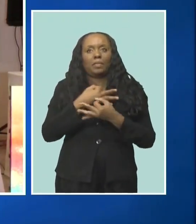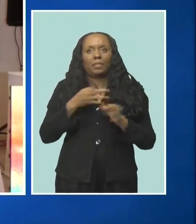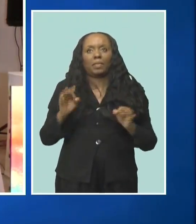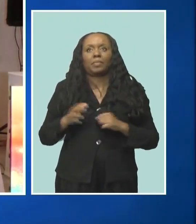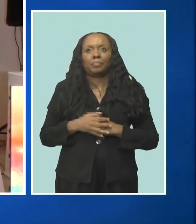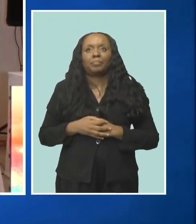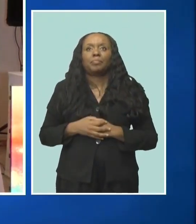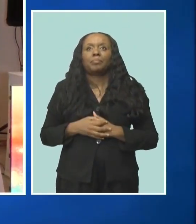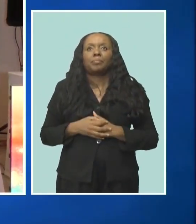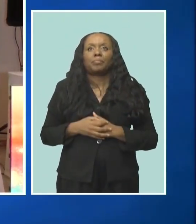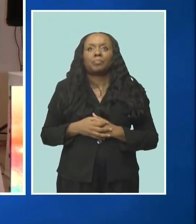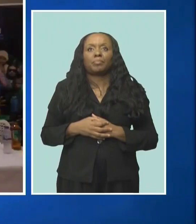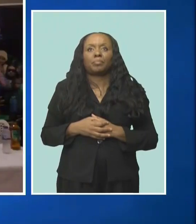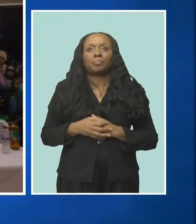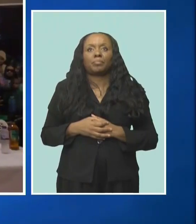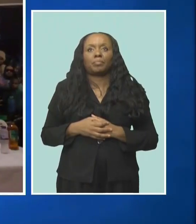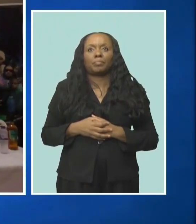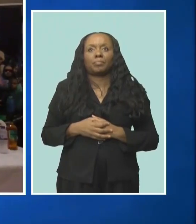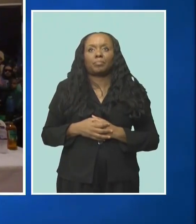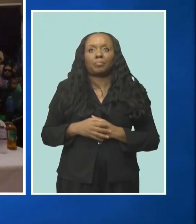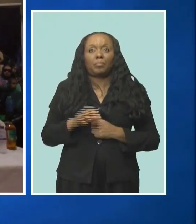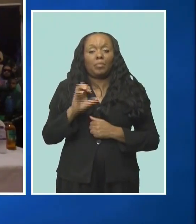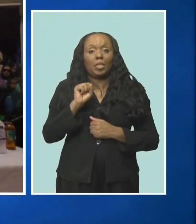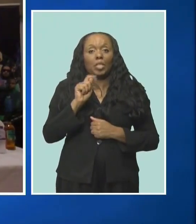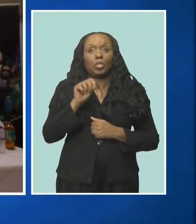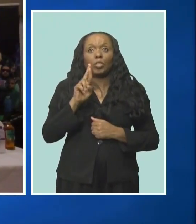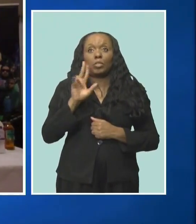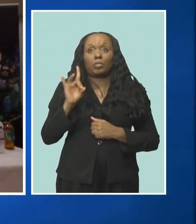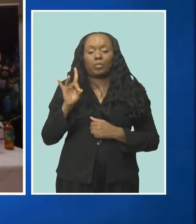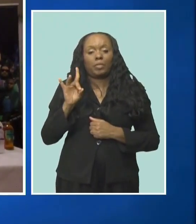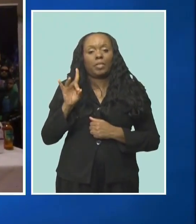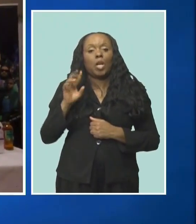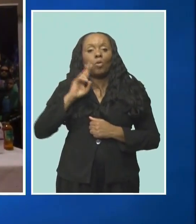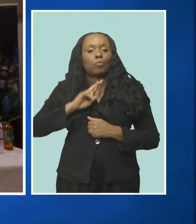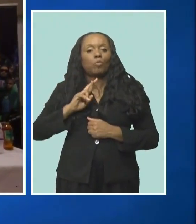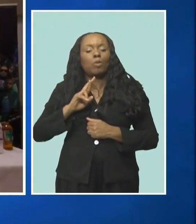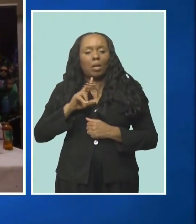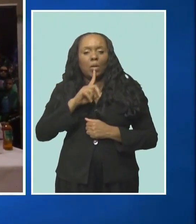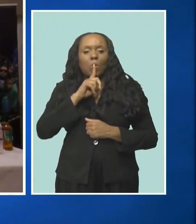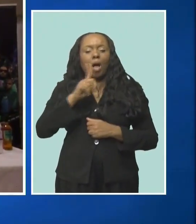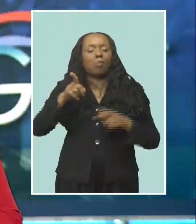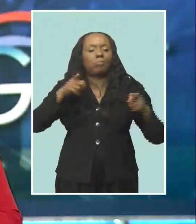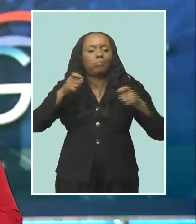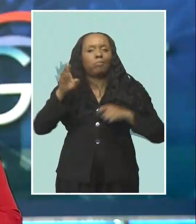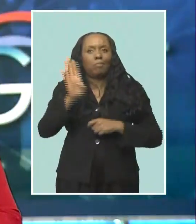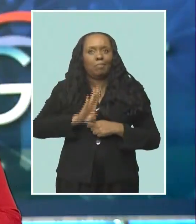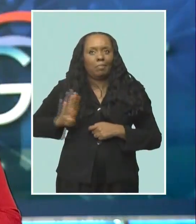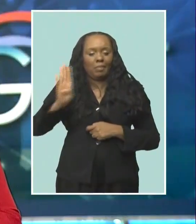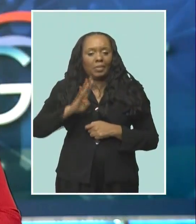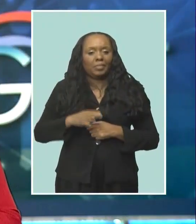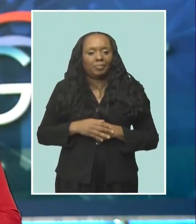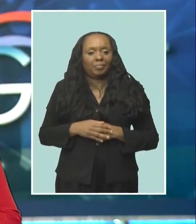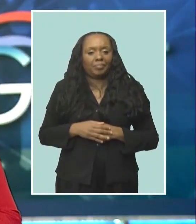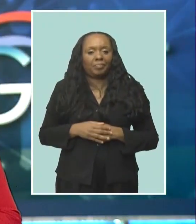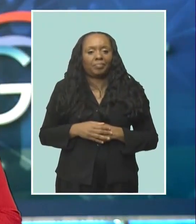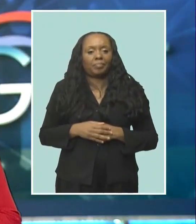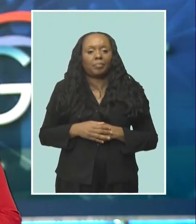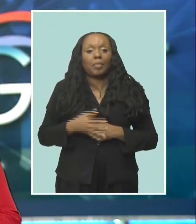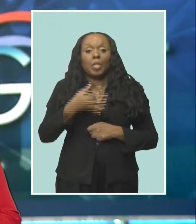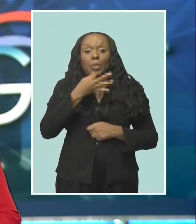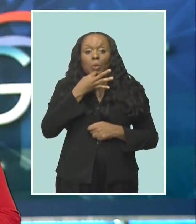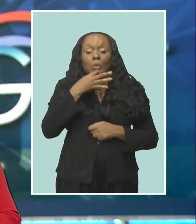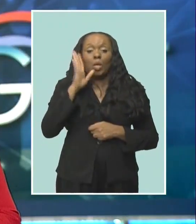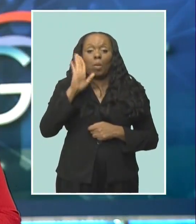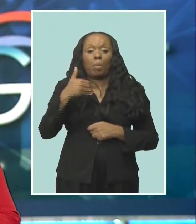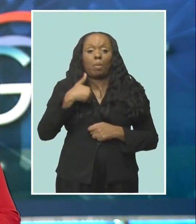from Barbados. Rachel Agard, CBC News. Meanwhile, the upcoming